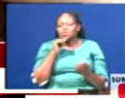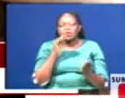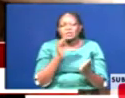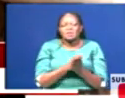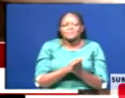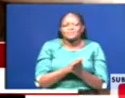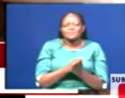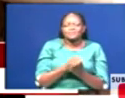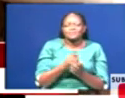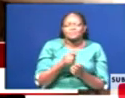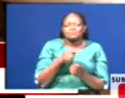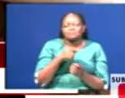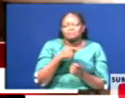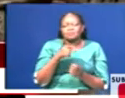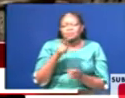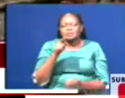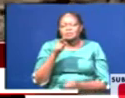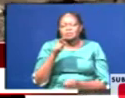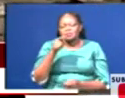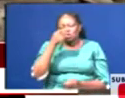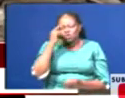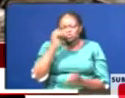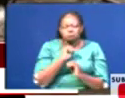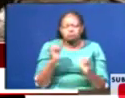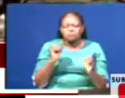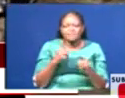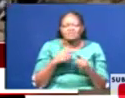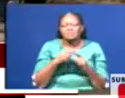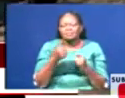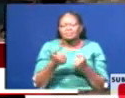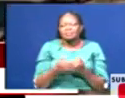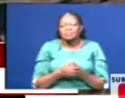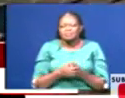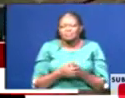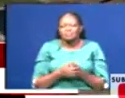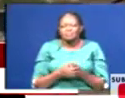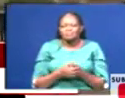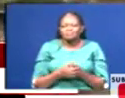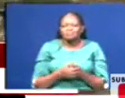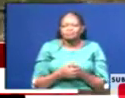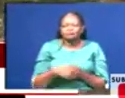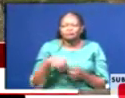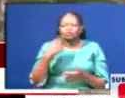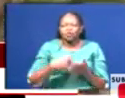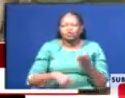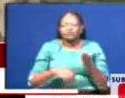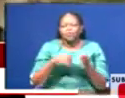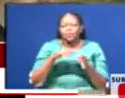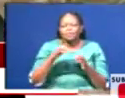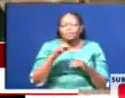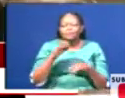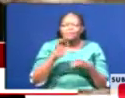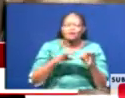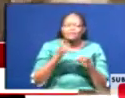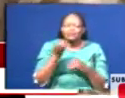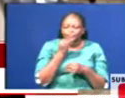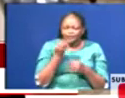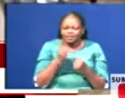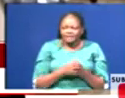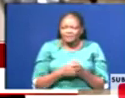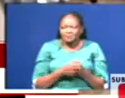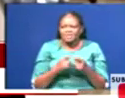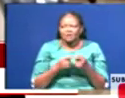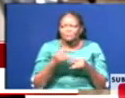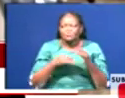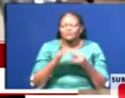unprofitable. But these are hybrid. The rising cost of animal feeds and getting the correct mix of nutrients